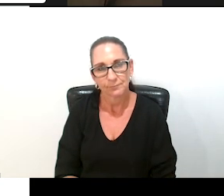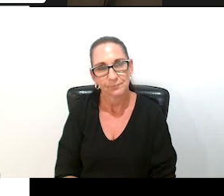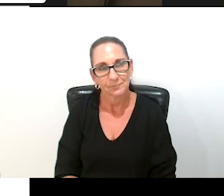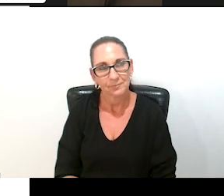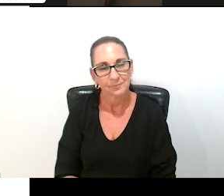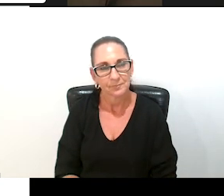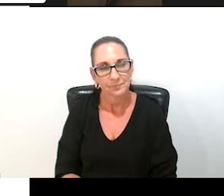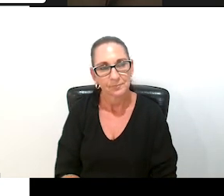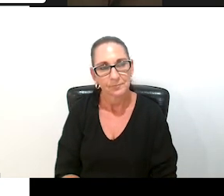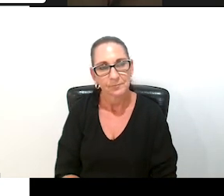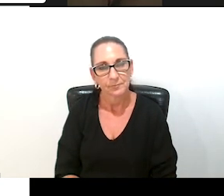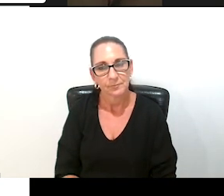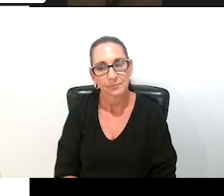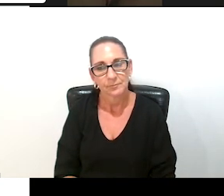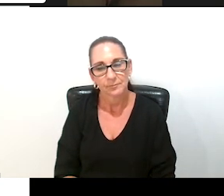Next slide.